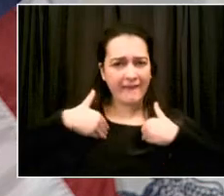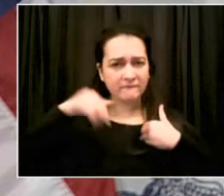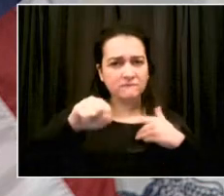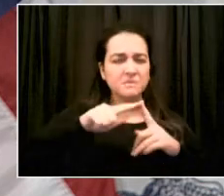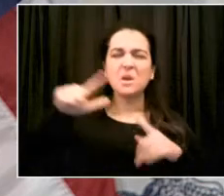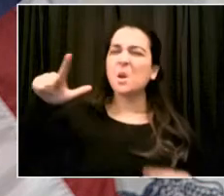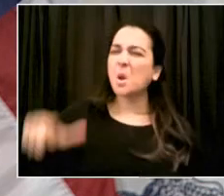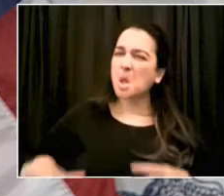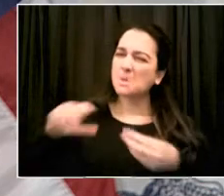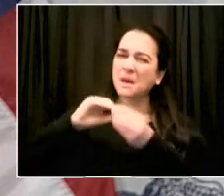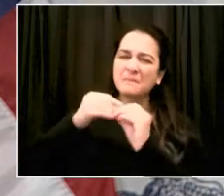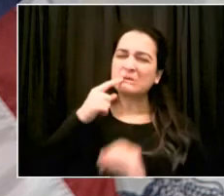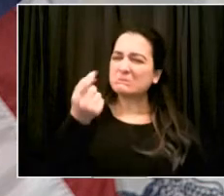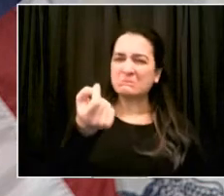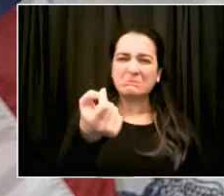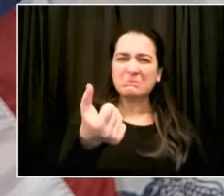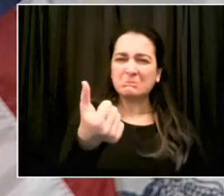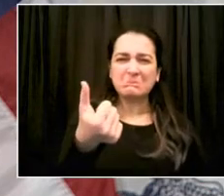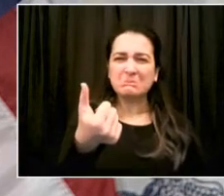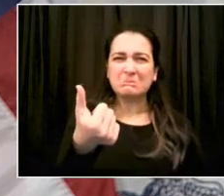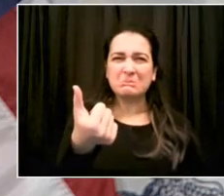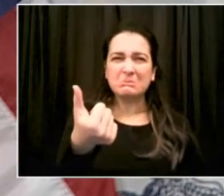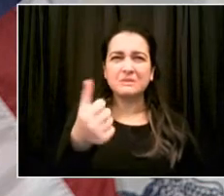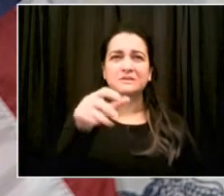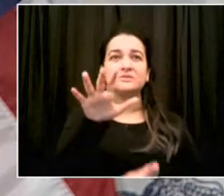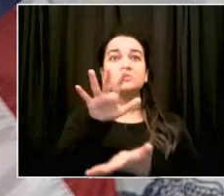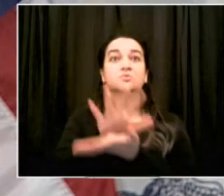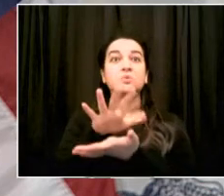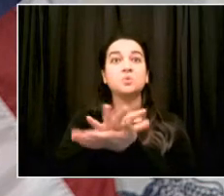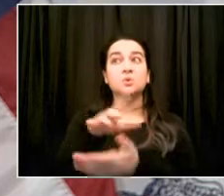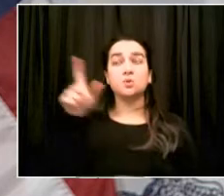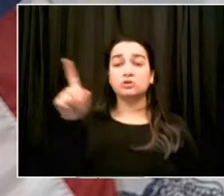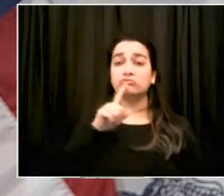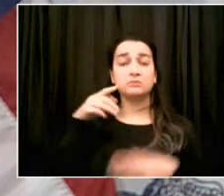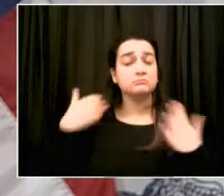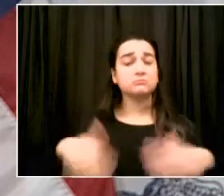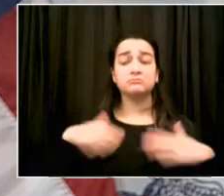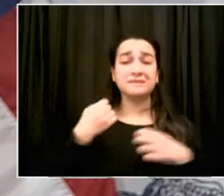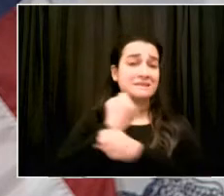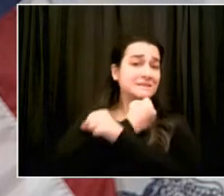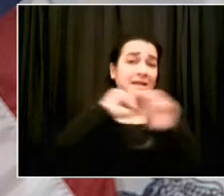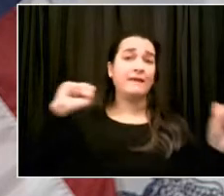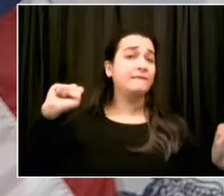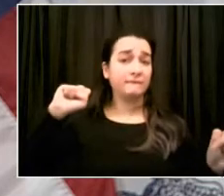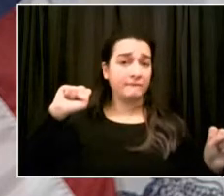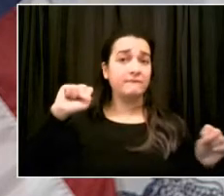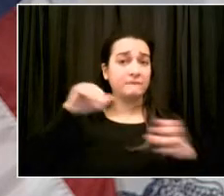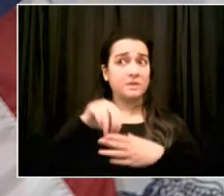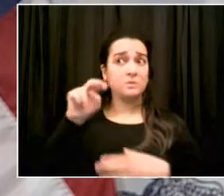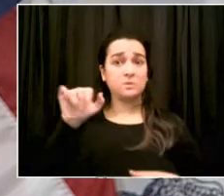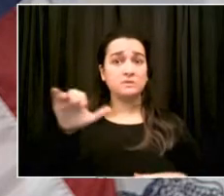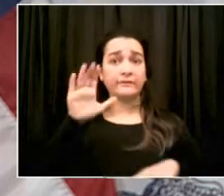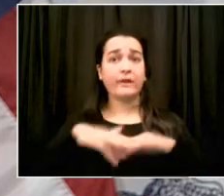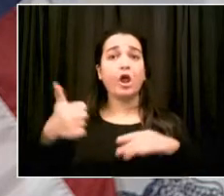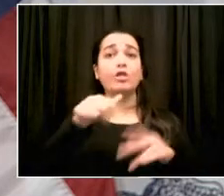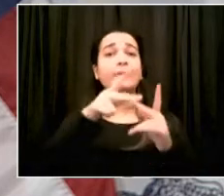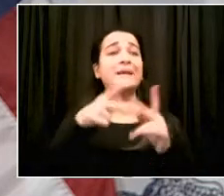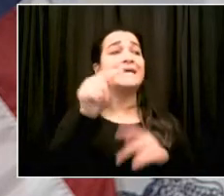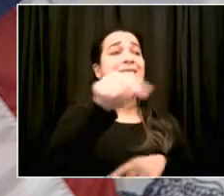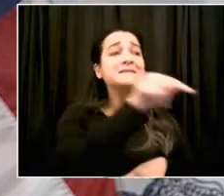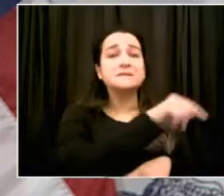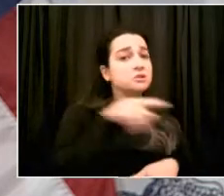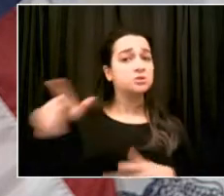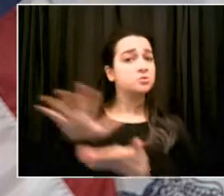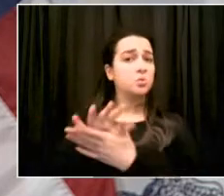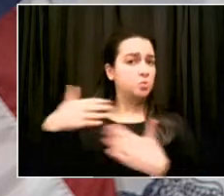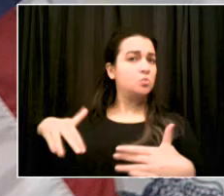plenty of teachers too who are enthusiastic about being in the classroom right now and teachers who want to get back to the classroom. So I'm sure you've talked to some teachers. I got